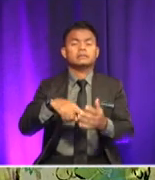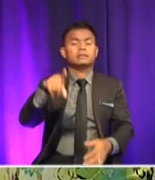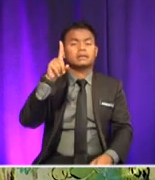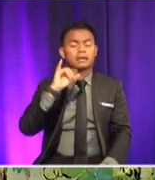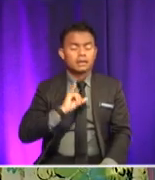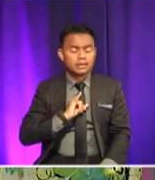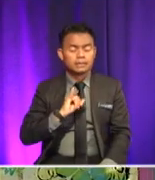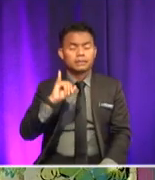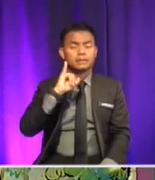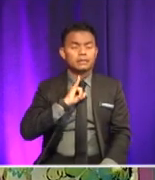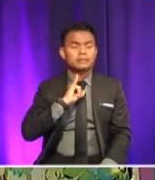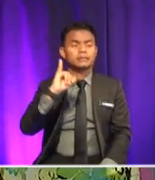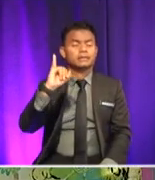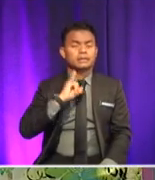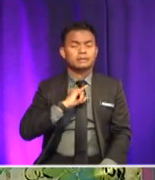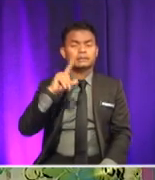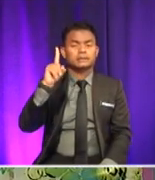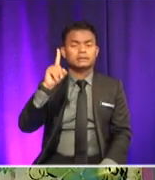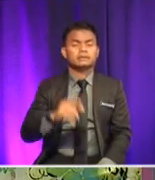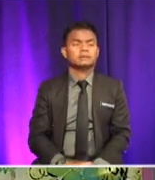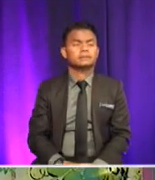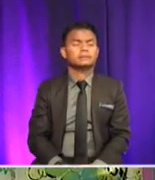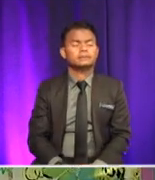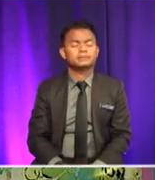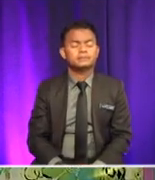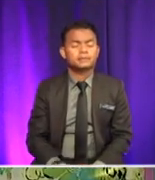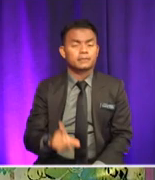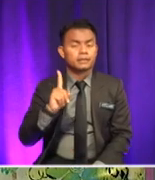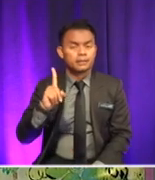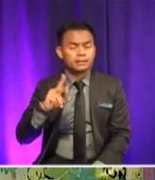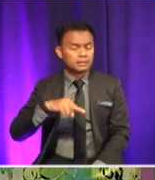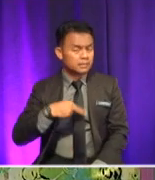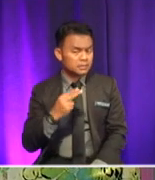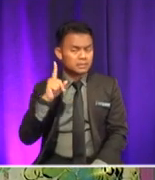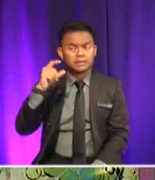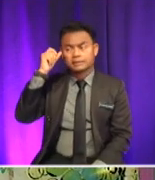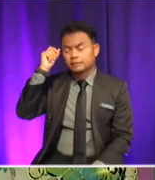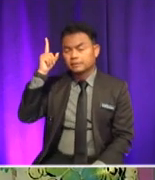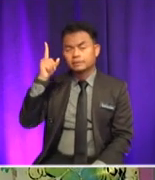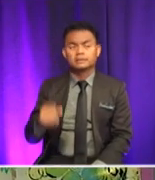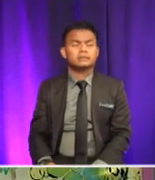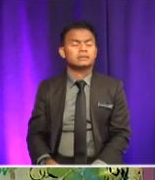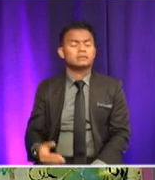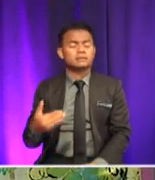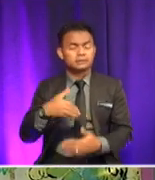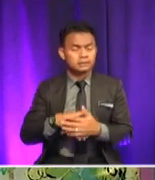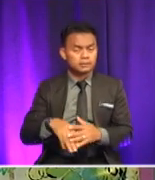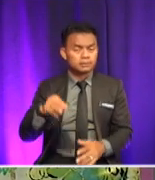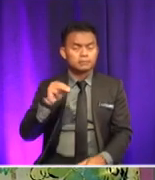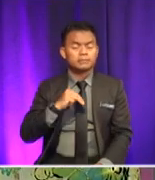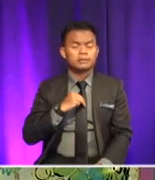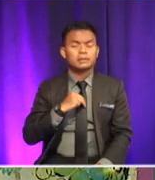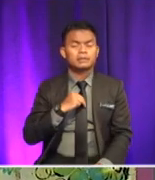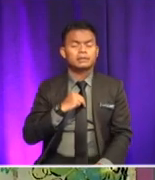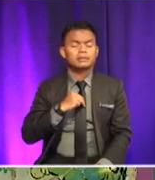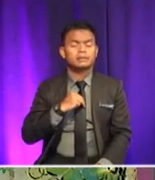Your response, you must use I. So I feel, I think, in my opinion, that is a